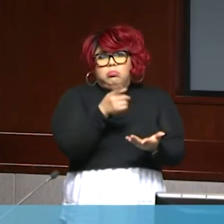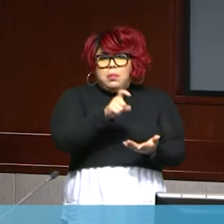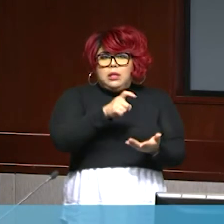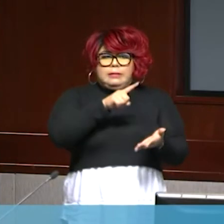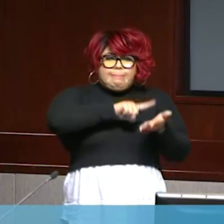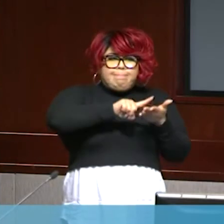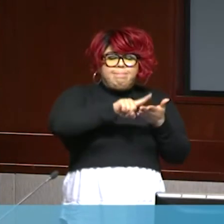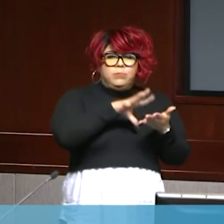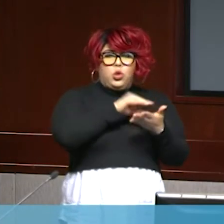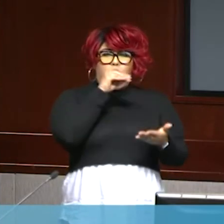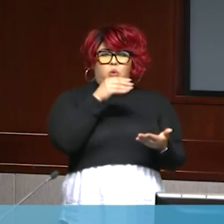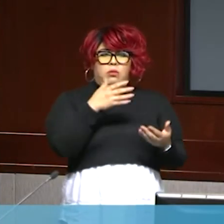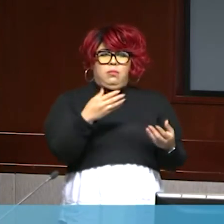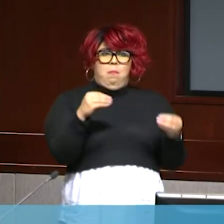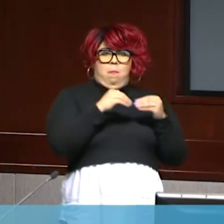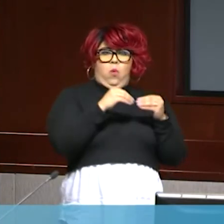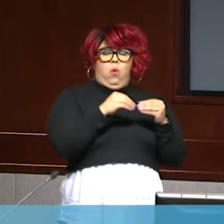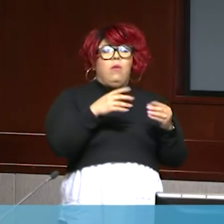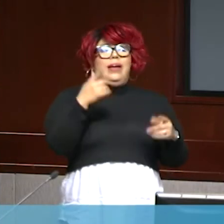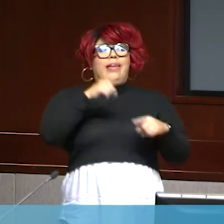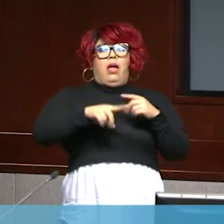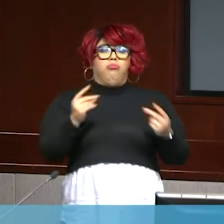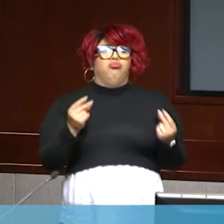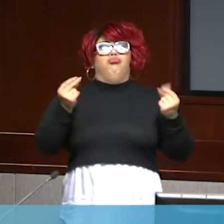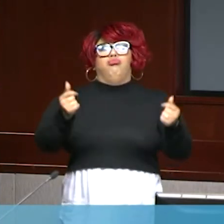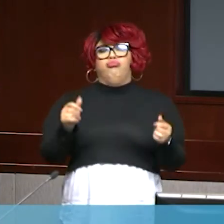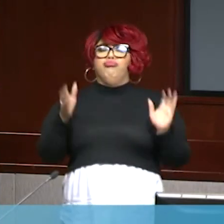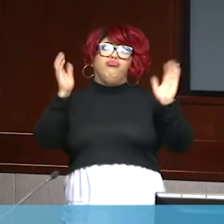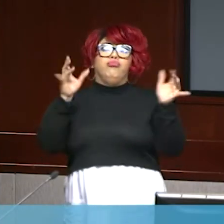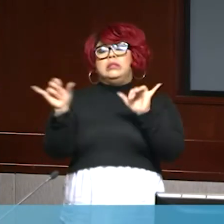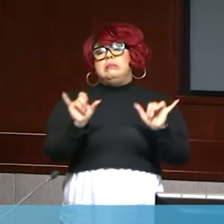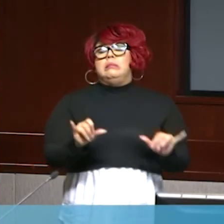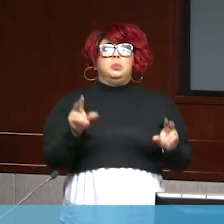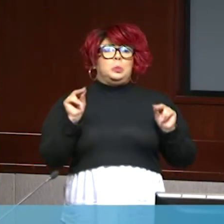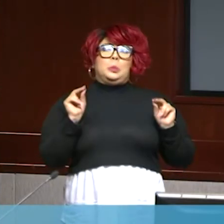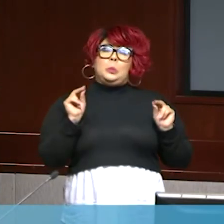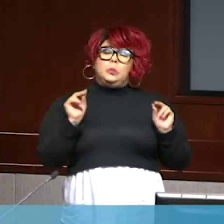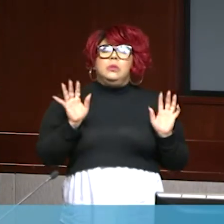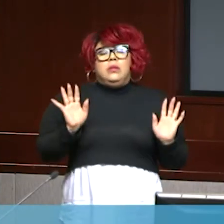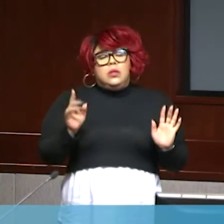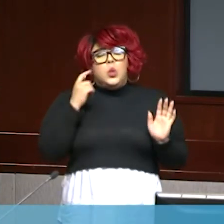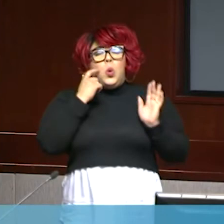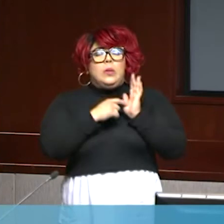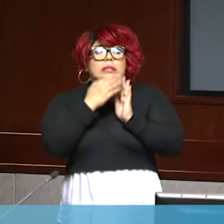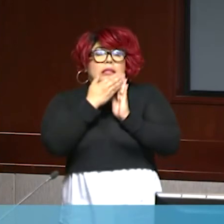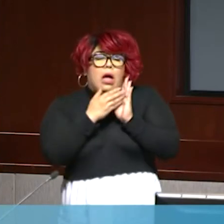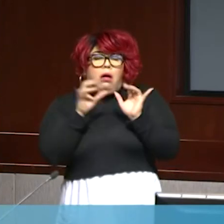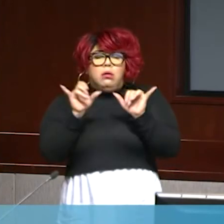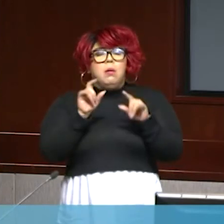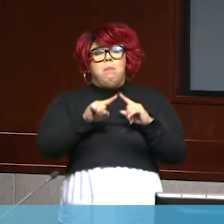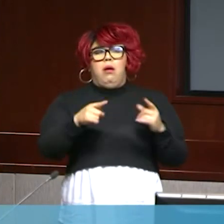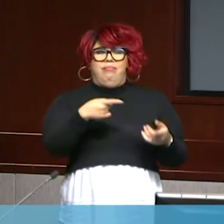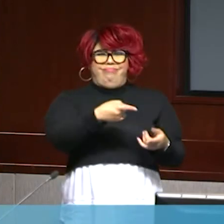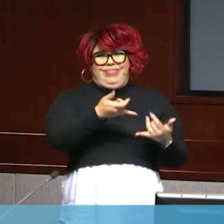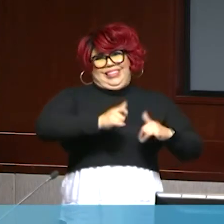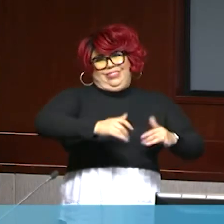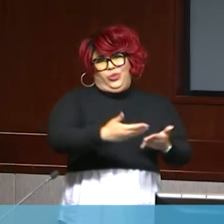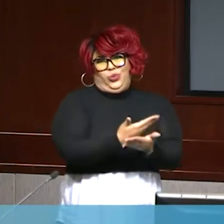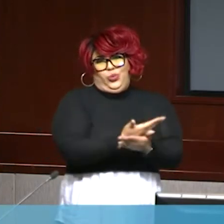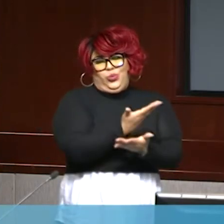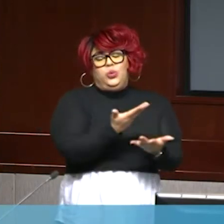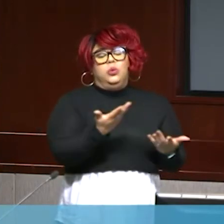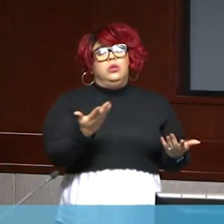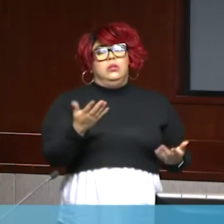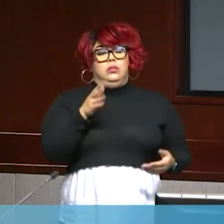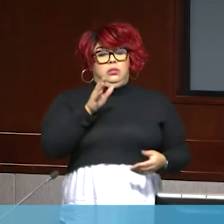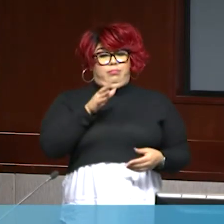and so we want to be careful about those comparisons as we identify more information about it. Obviously, as you know, our deaths